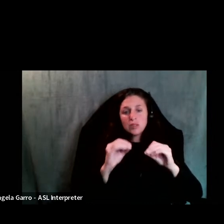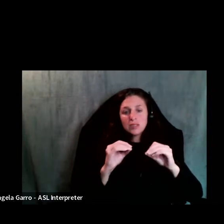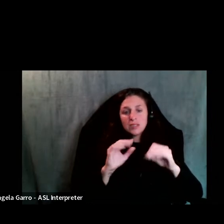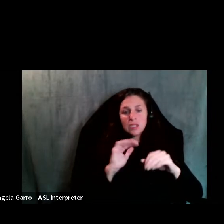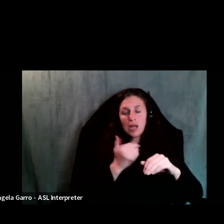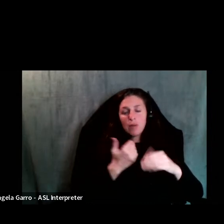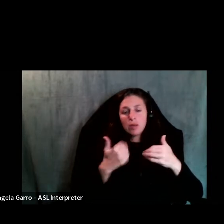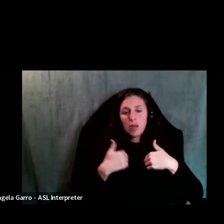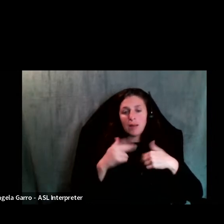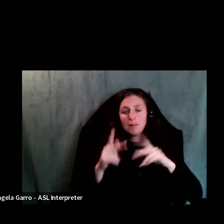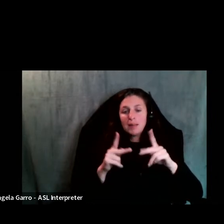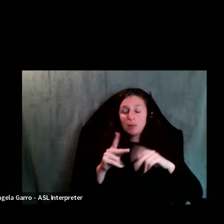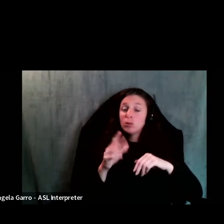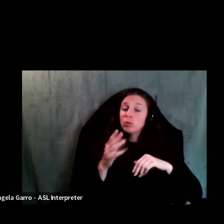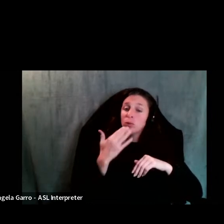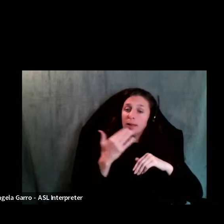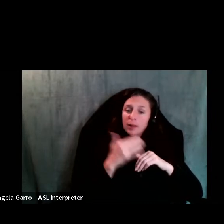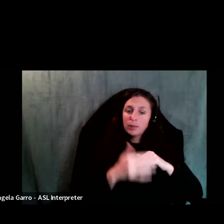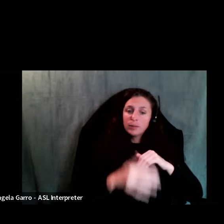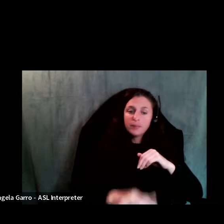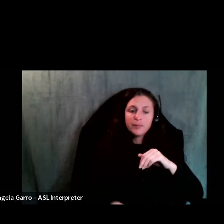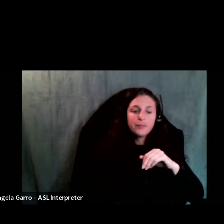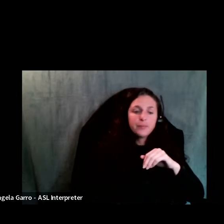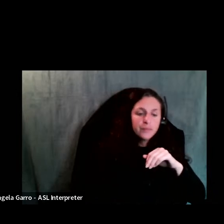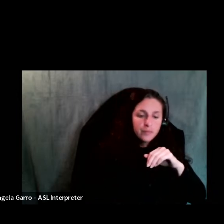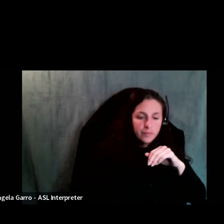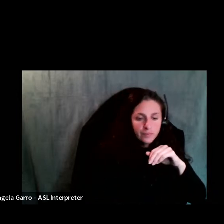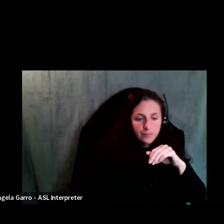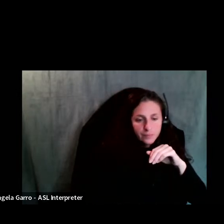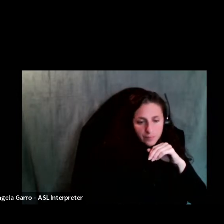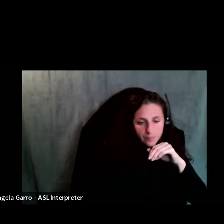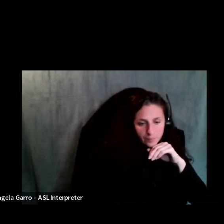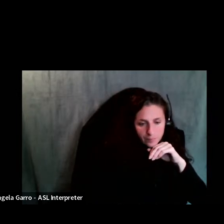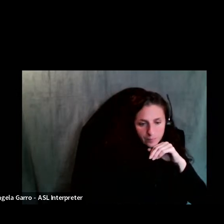thank you. Thank you.